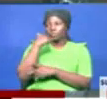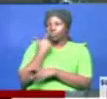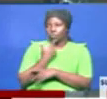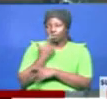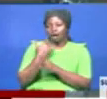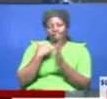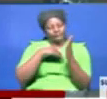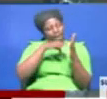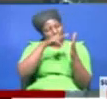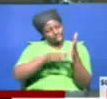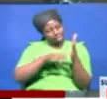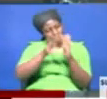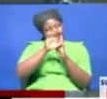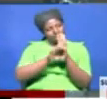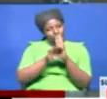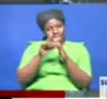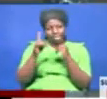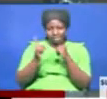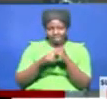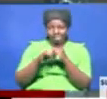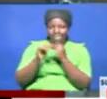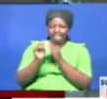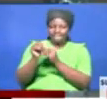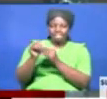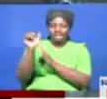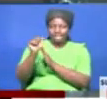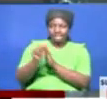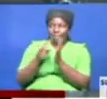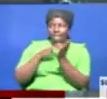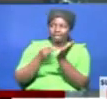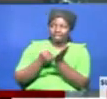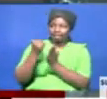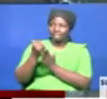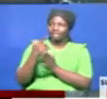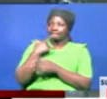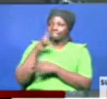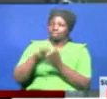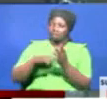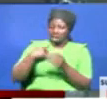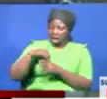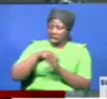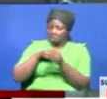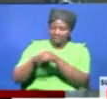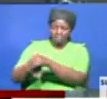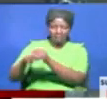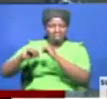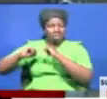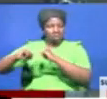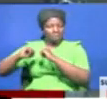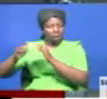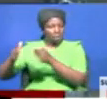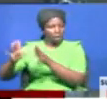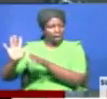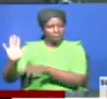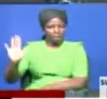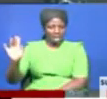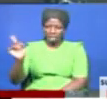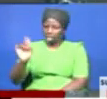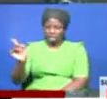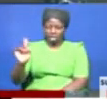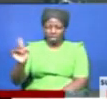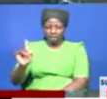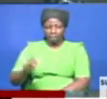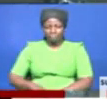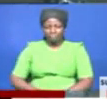6, Leadership and Integrity, are saying we are not going the way the chairman is going, the chairperson is going